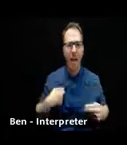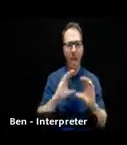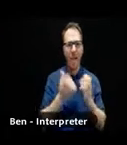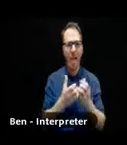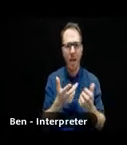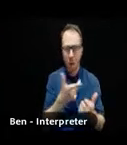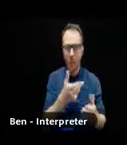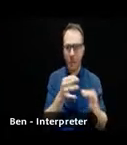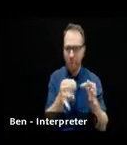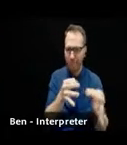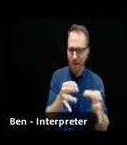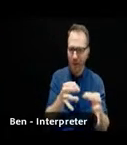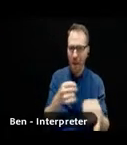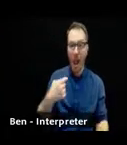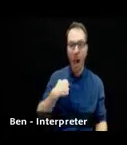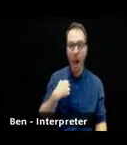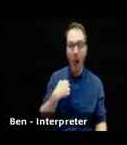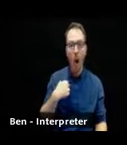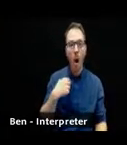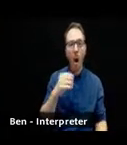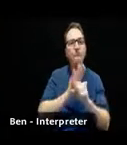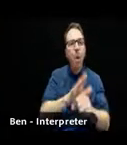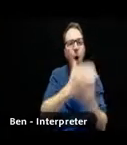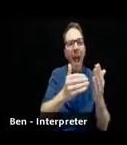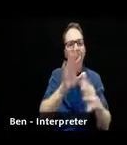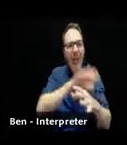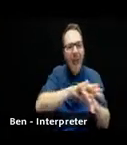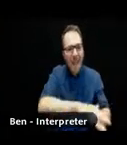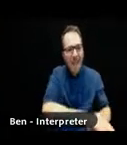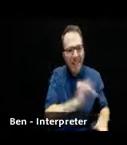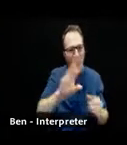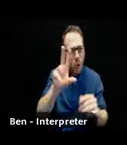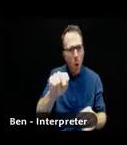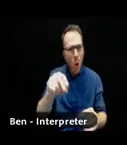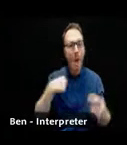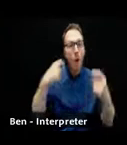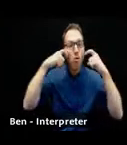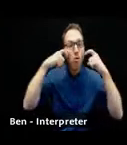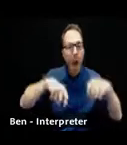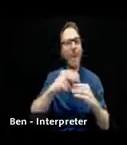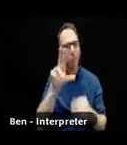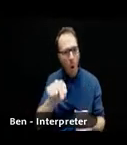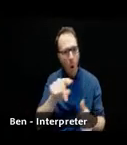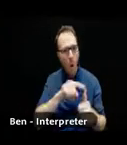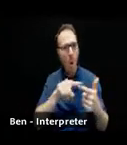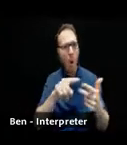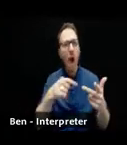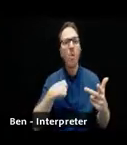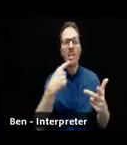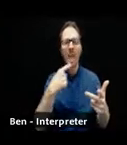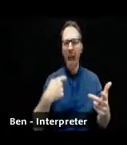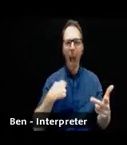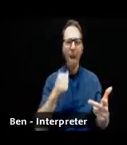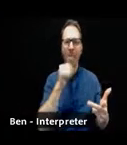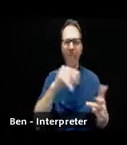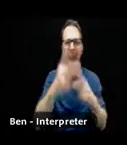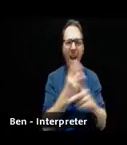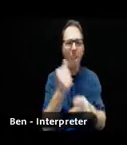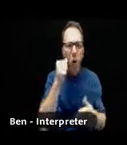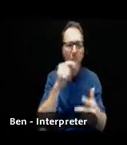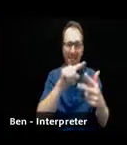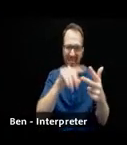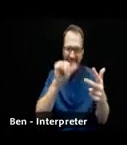saying. But when I was pushing your hands away, that was no. And when I was crying, that was no. And when I was saying I'm not that kind of girl, that was